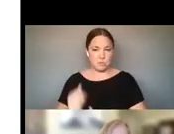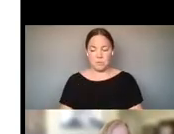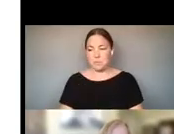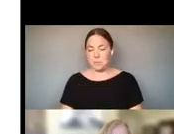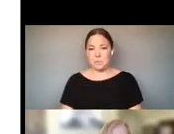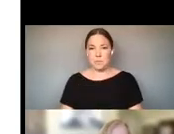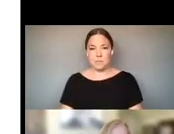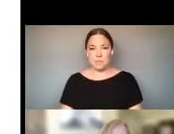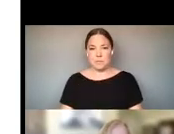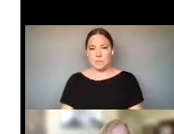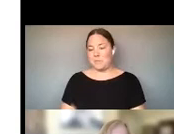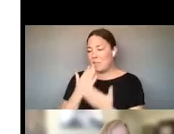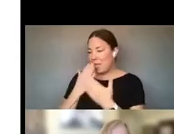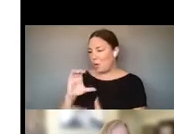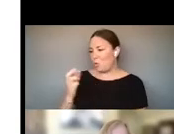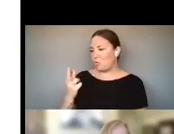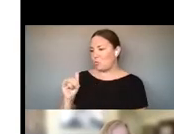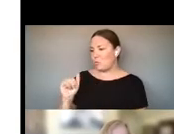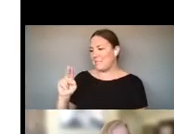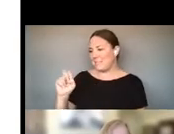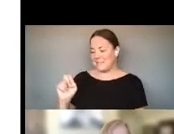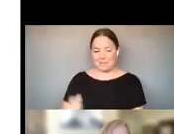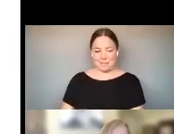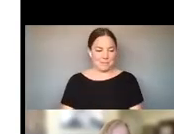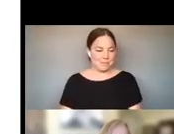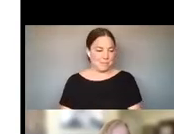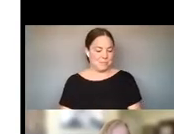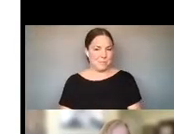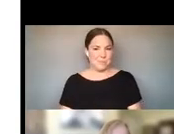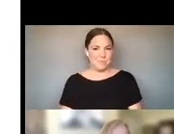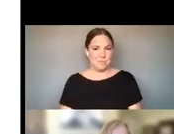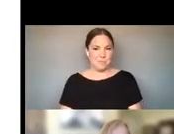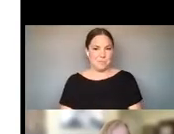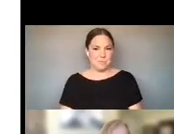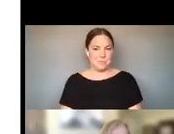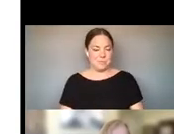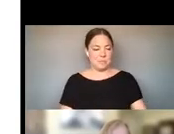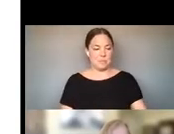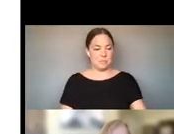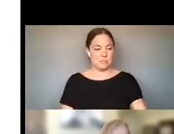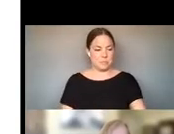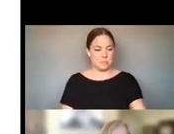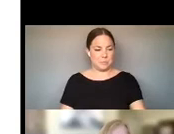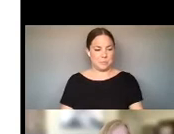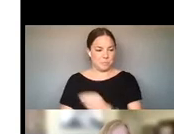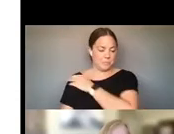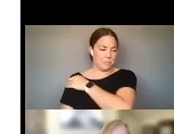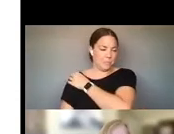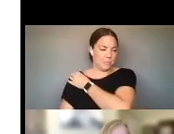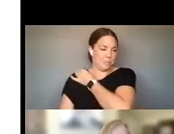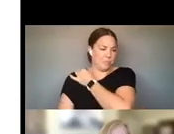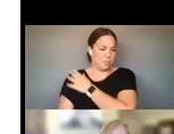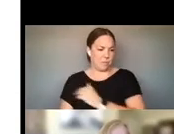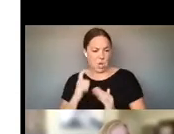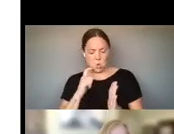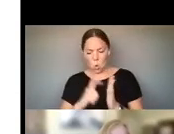Thank you, Christine. Okay. So I'm going to try to combine two questions into